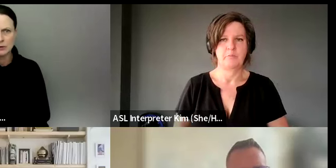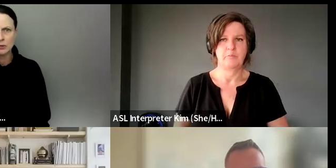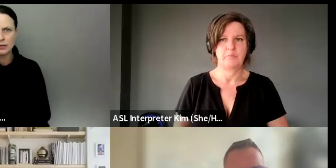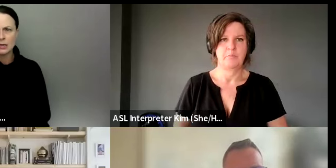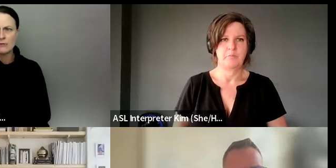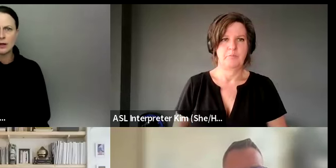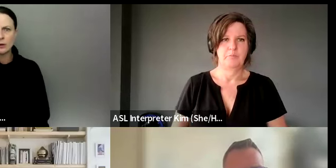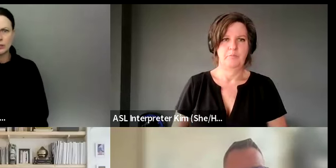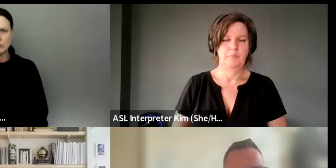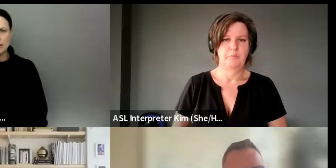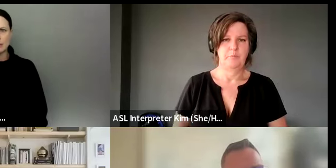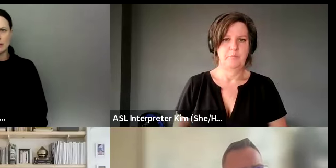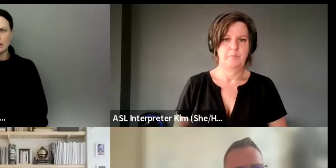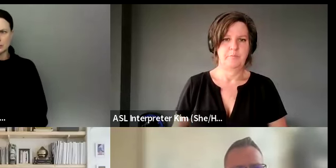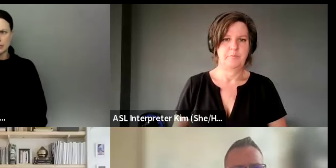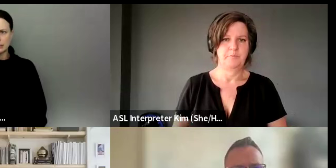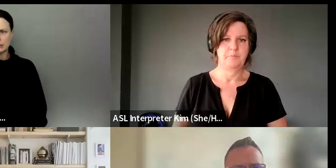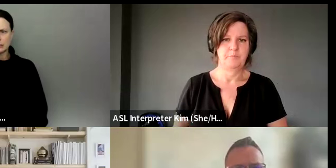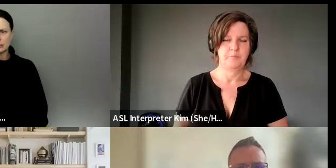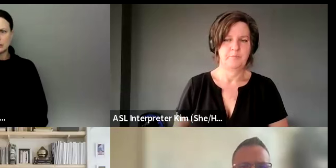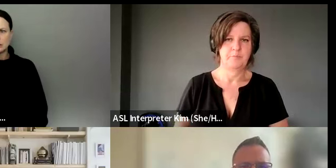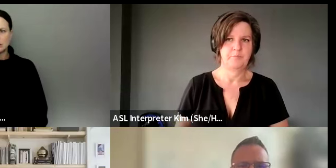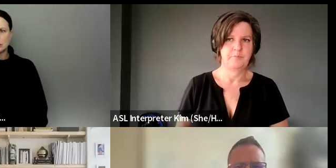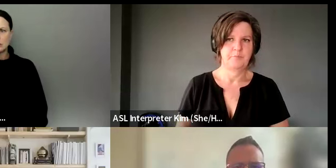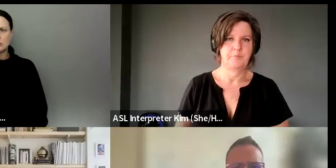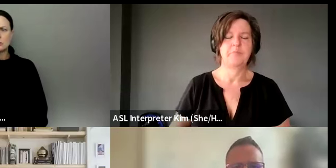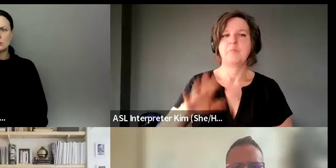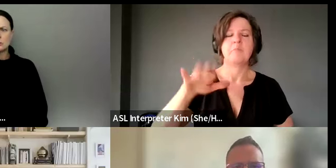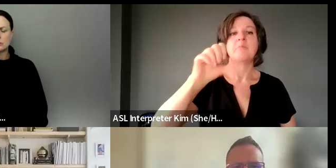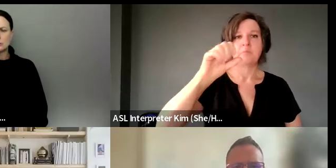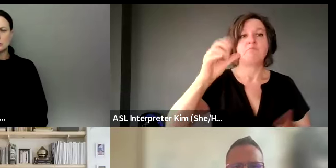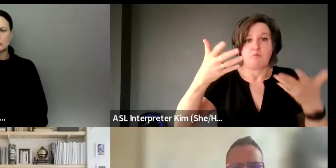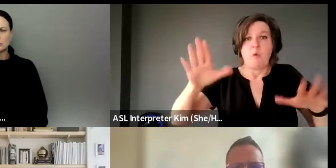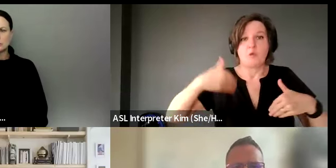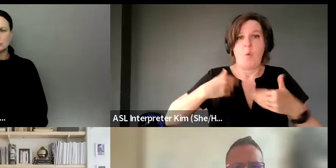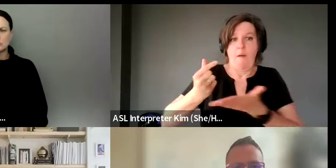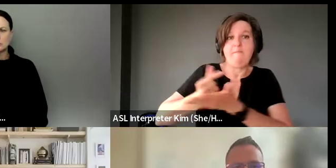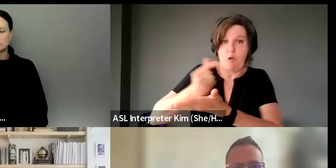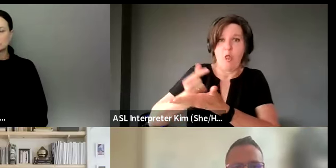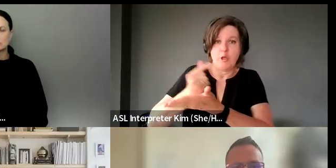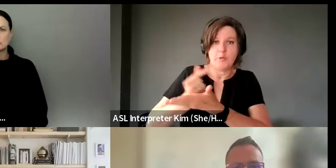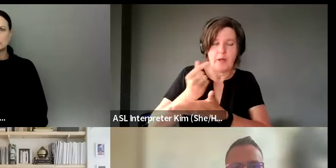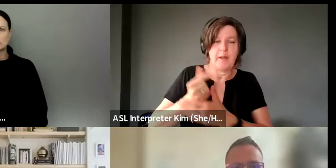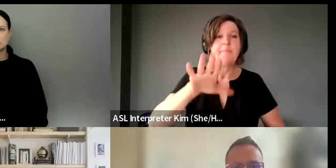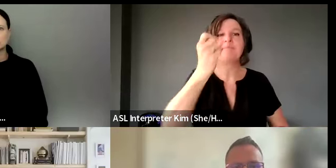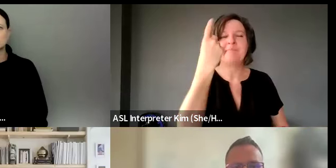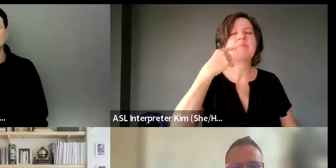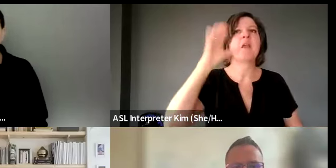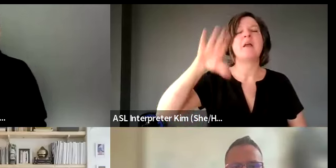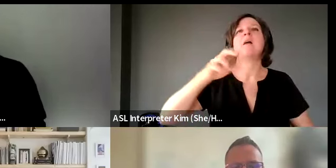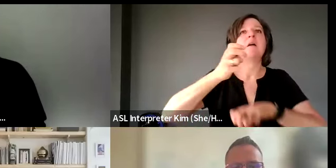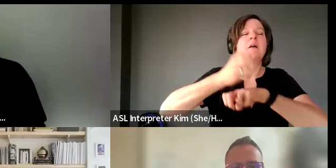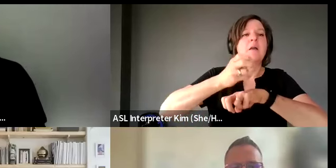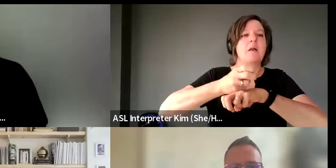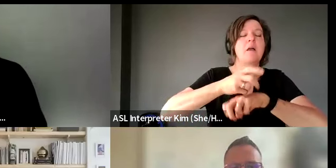mean? I don't really follow what you meant by the glossary. No, so there is a glossary, and I know it's hard to,